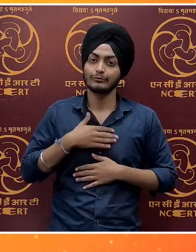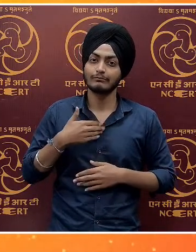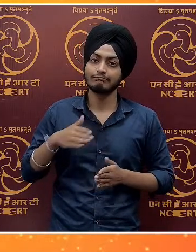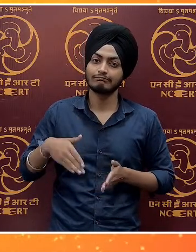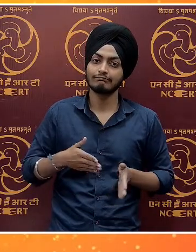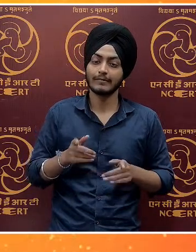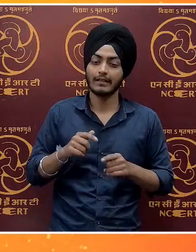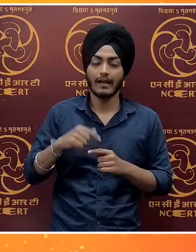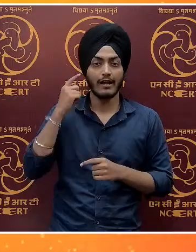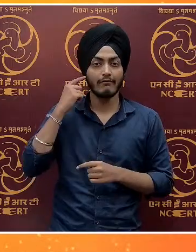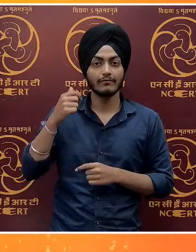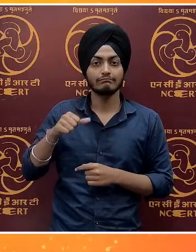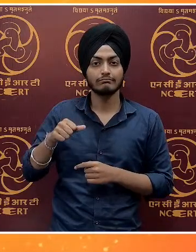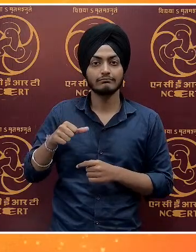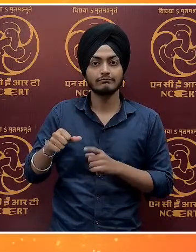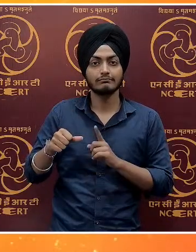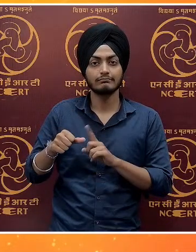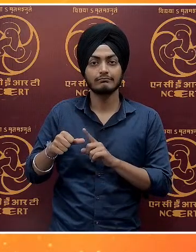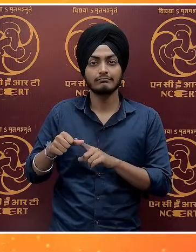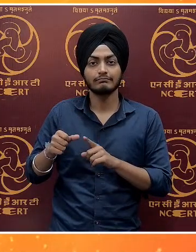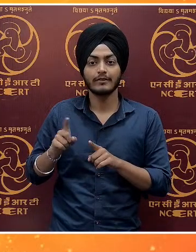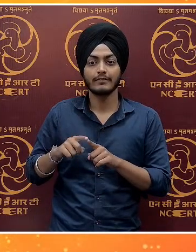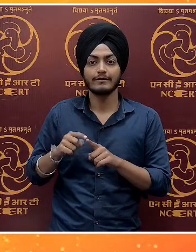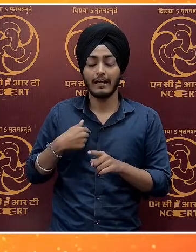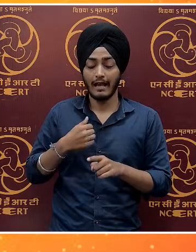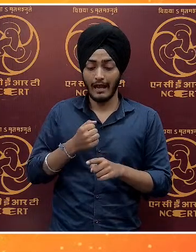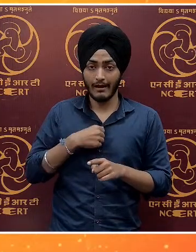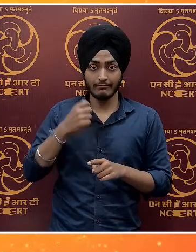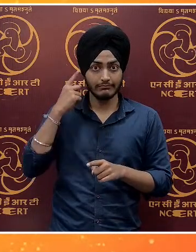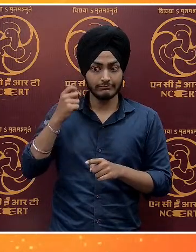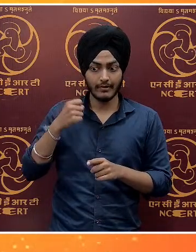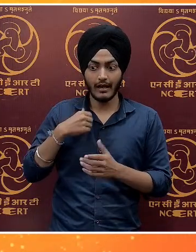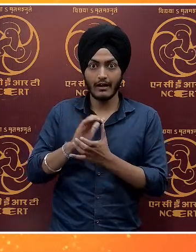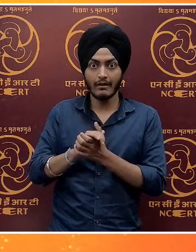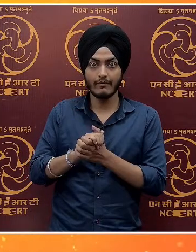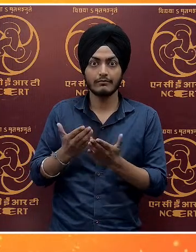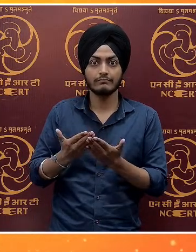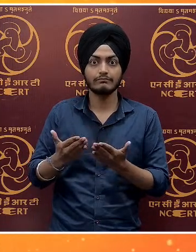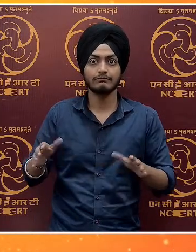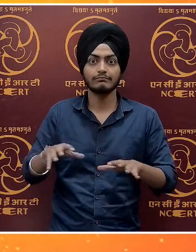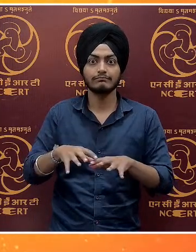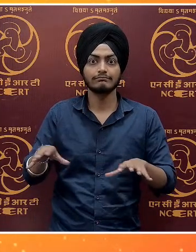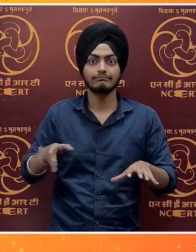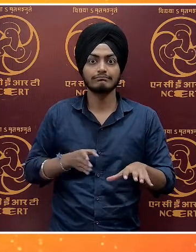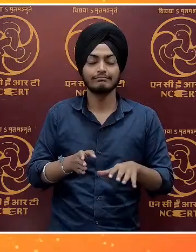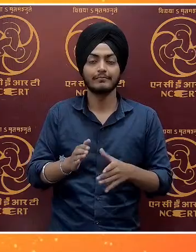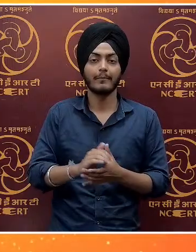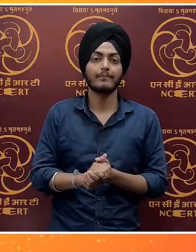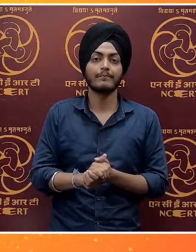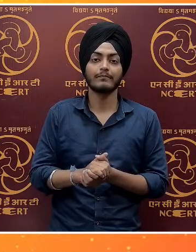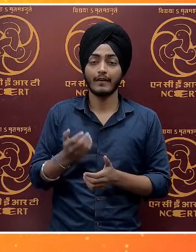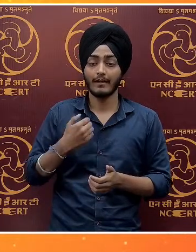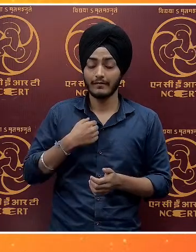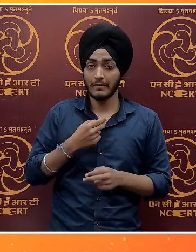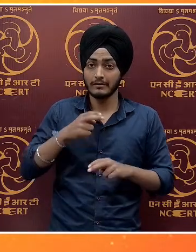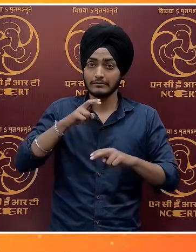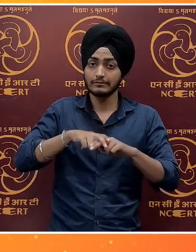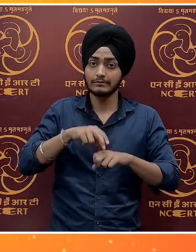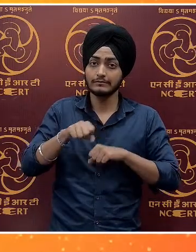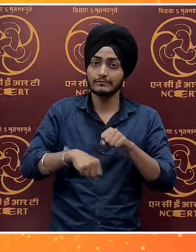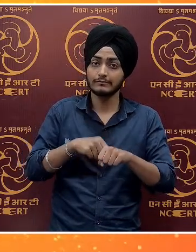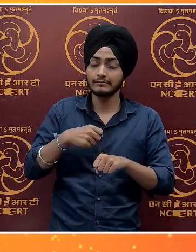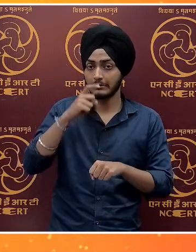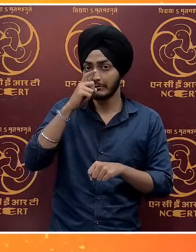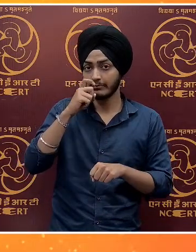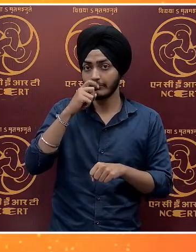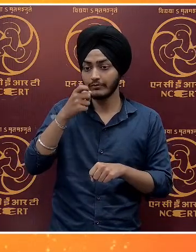goes the bell. Makes my friends move aside. The seat is blue in color. The